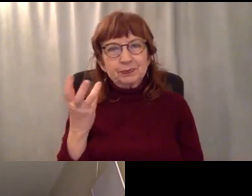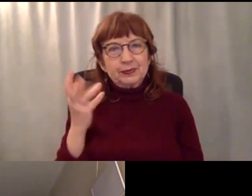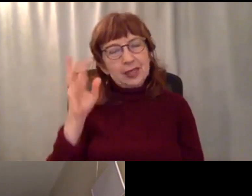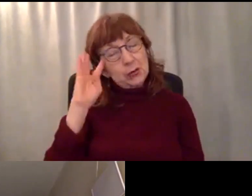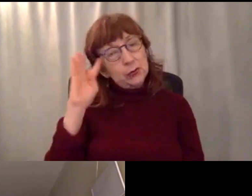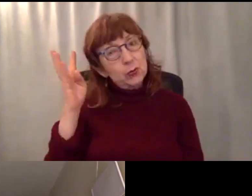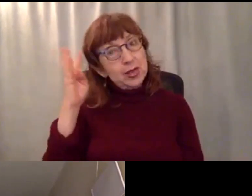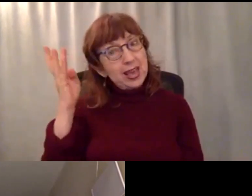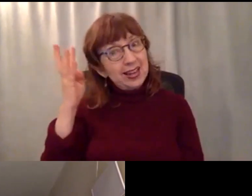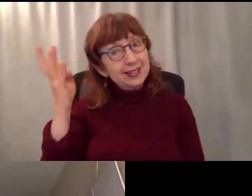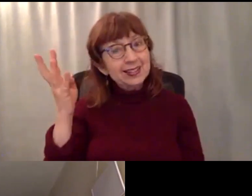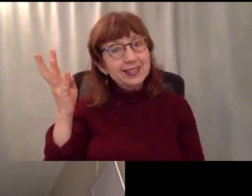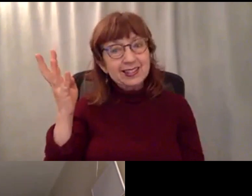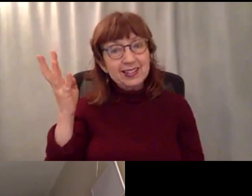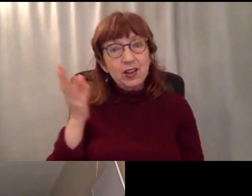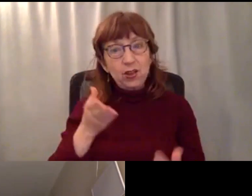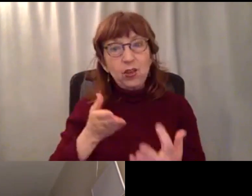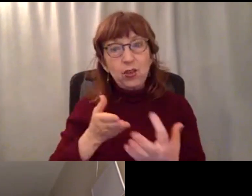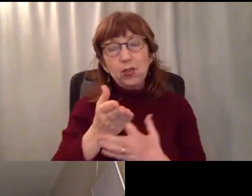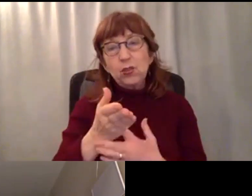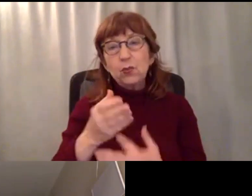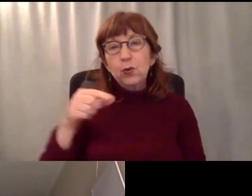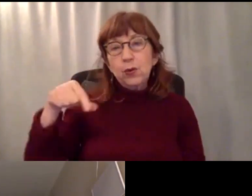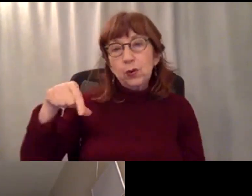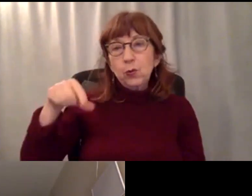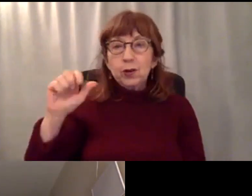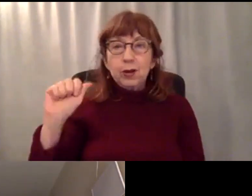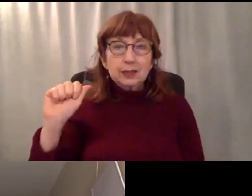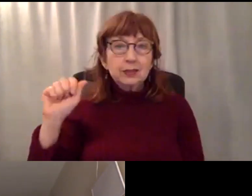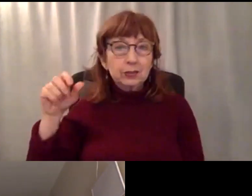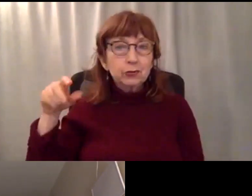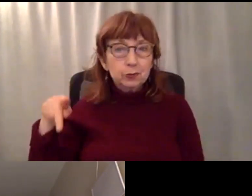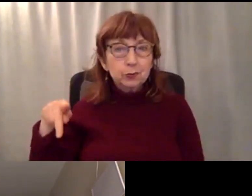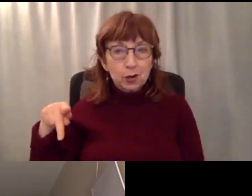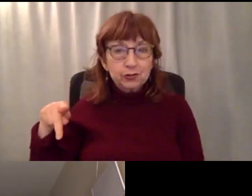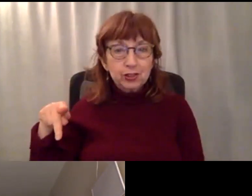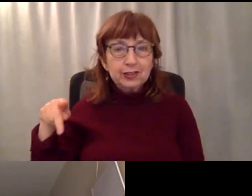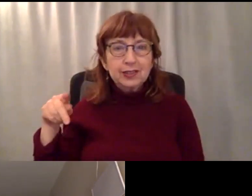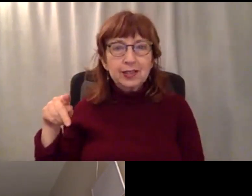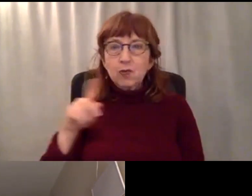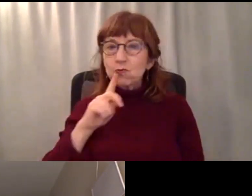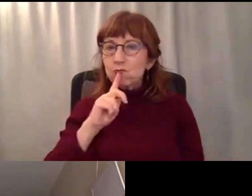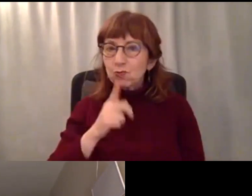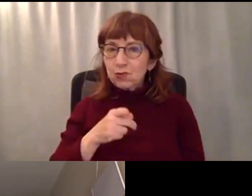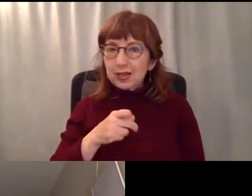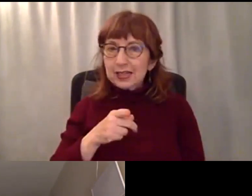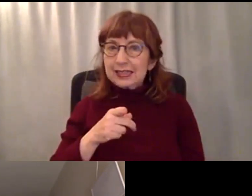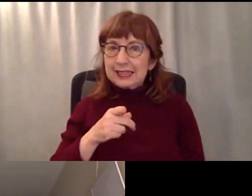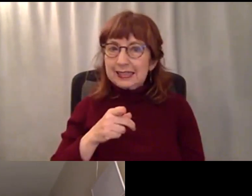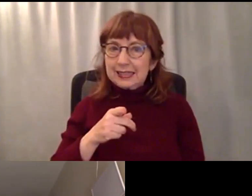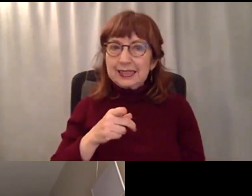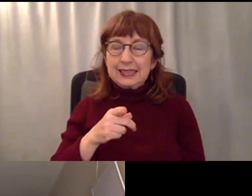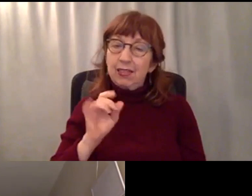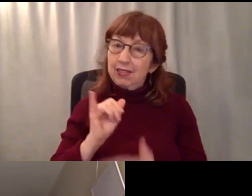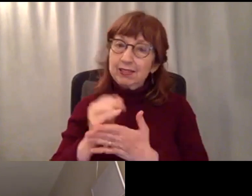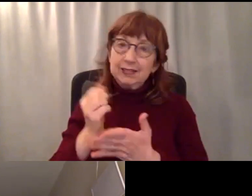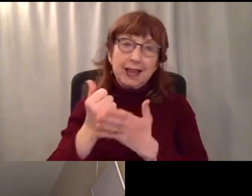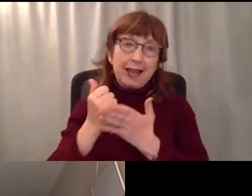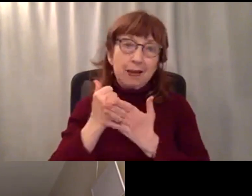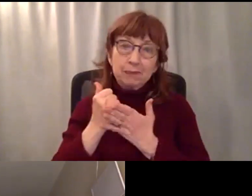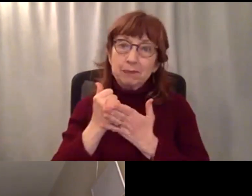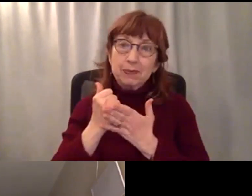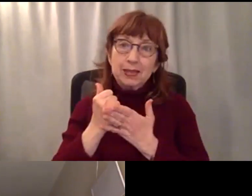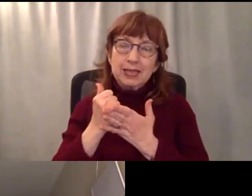Creating through the Queer Ancestors Project really just helped me, like, was